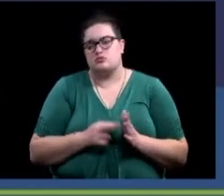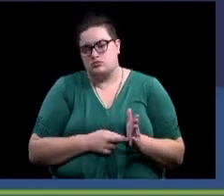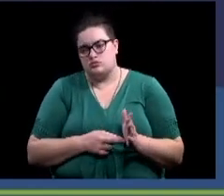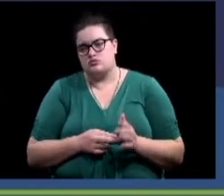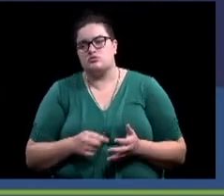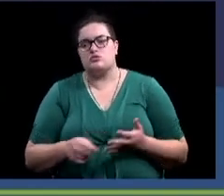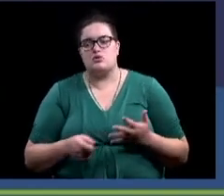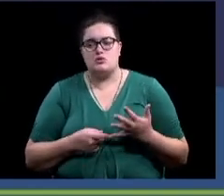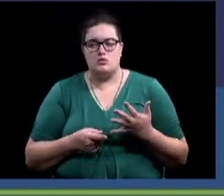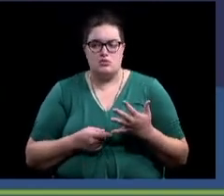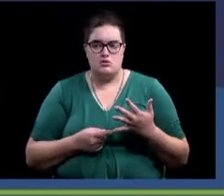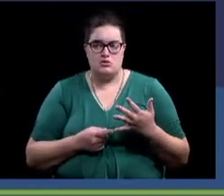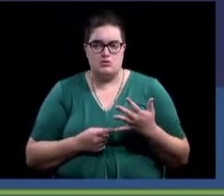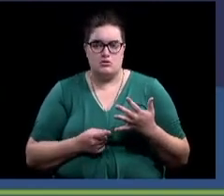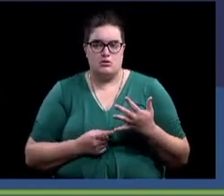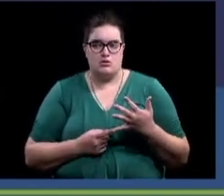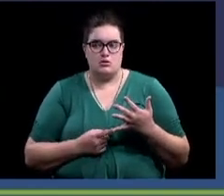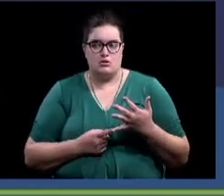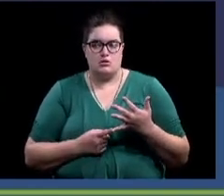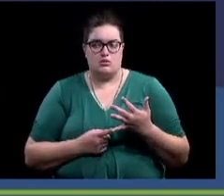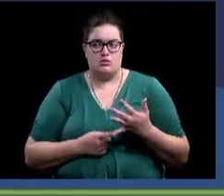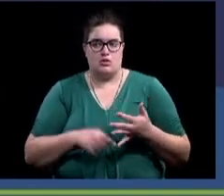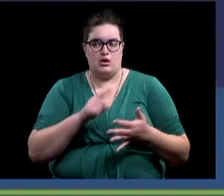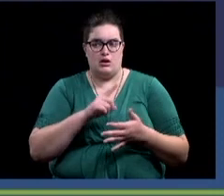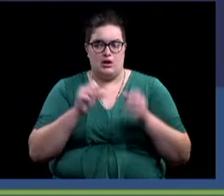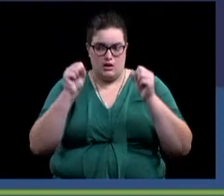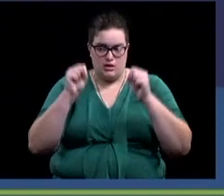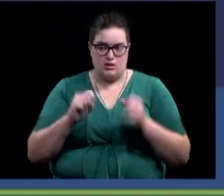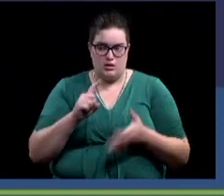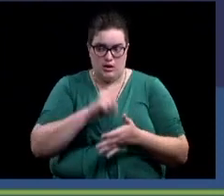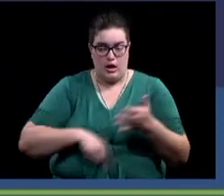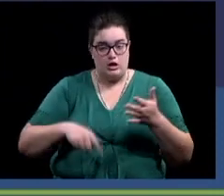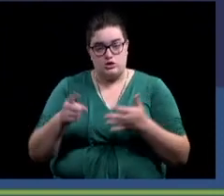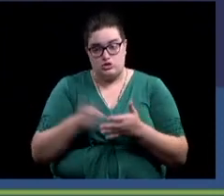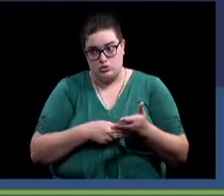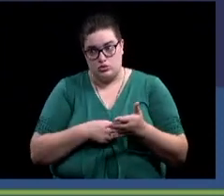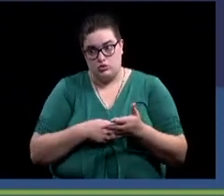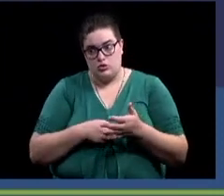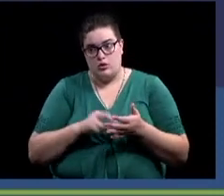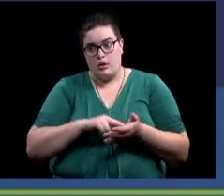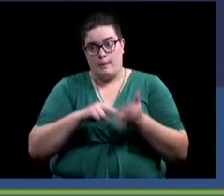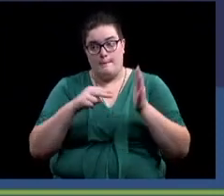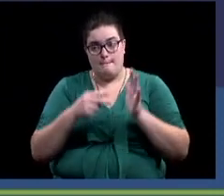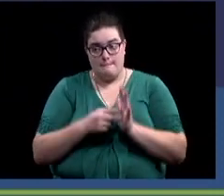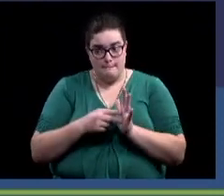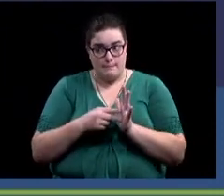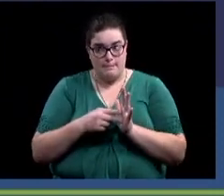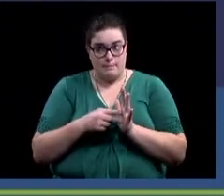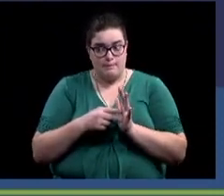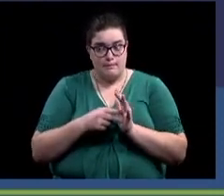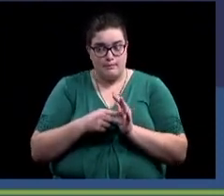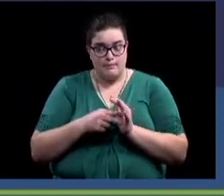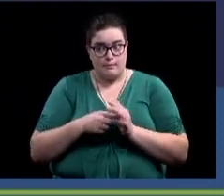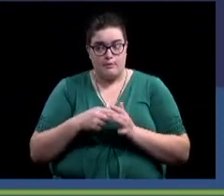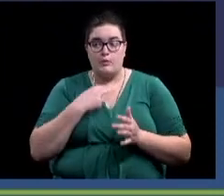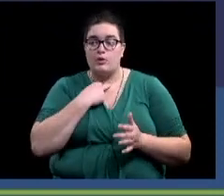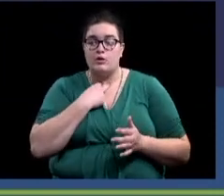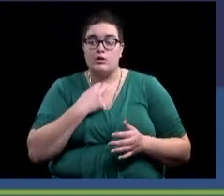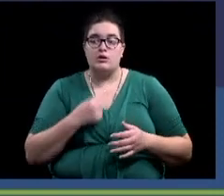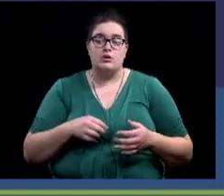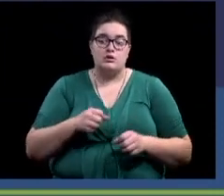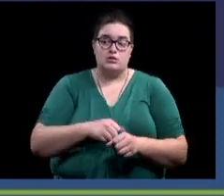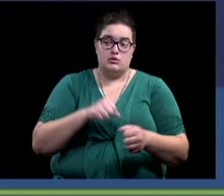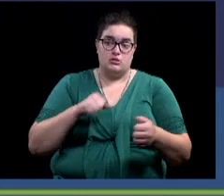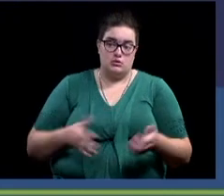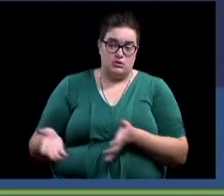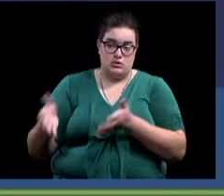canceled, and that is if the investigation cannot be completed because the employee has resigned or died, the complainant refused to cooperate in the investigation